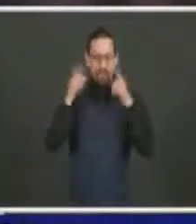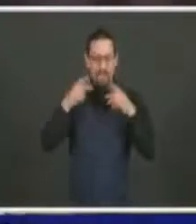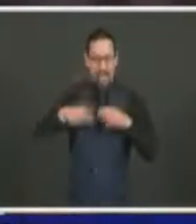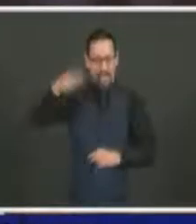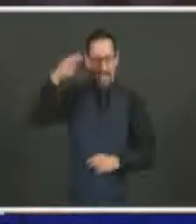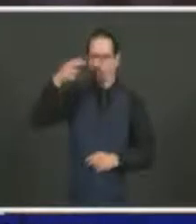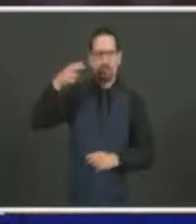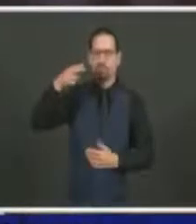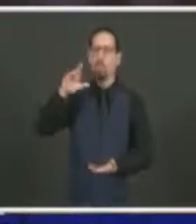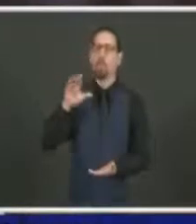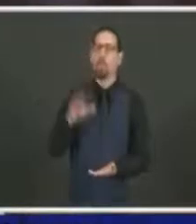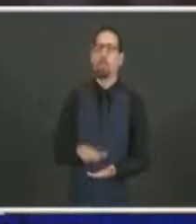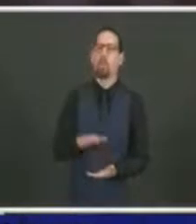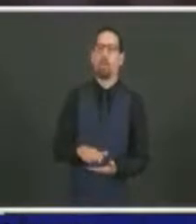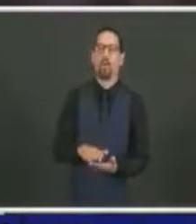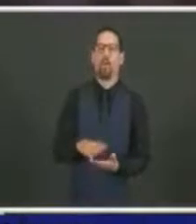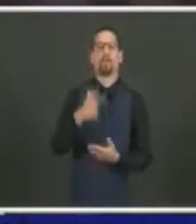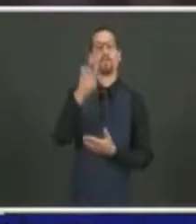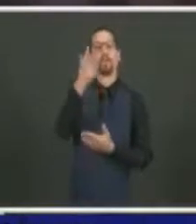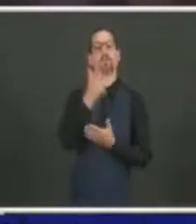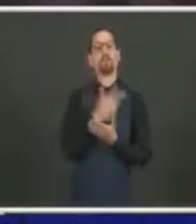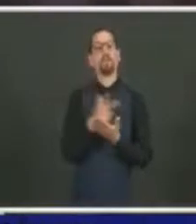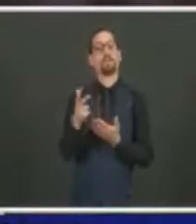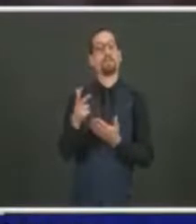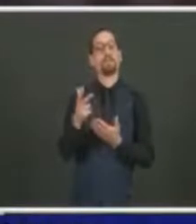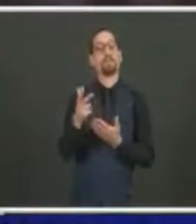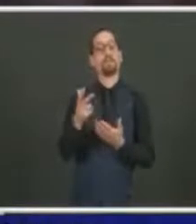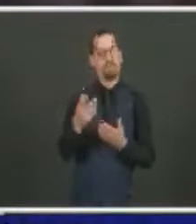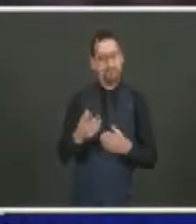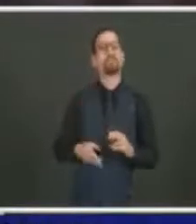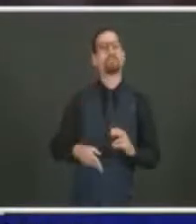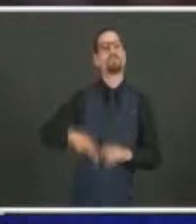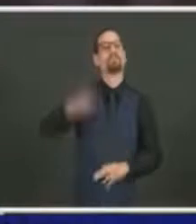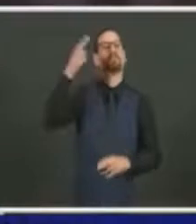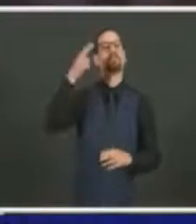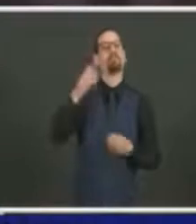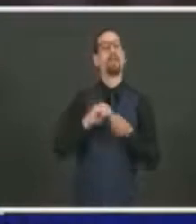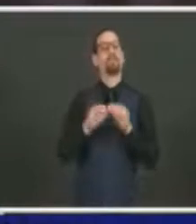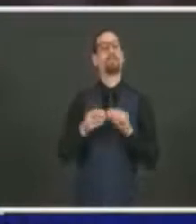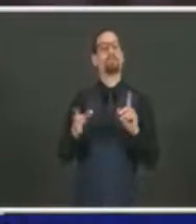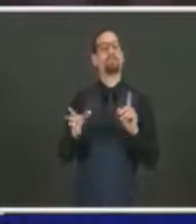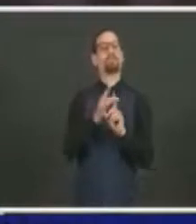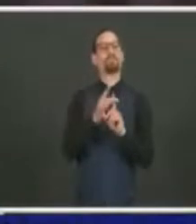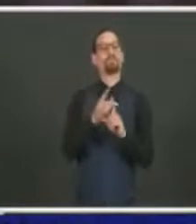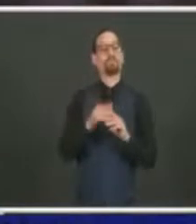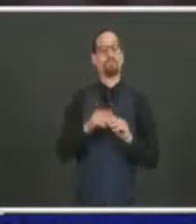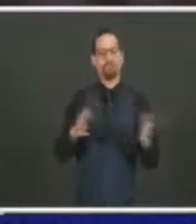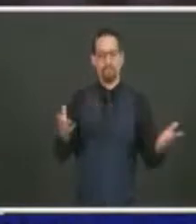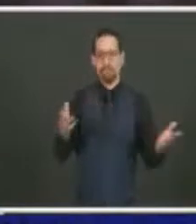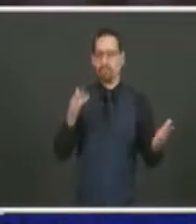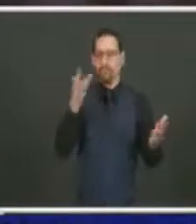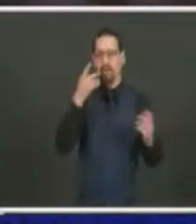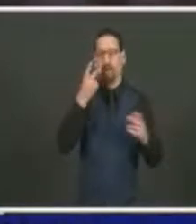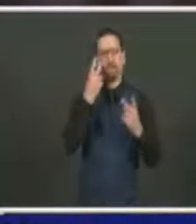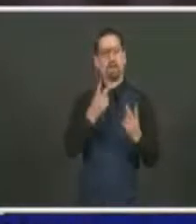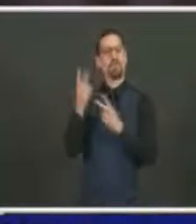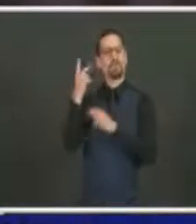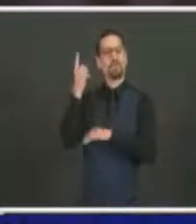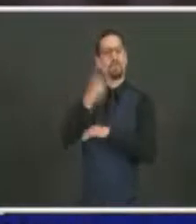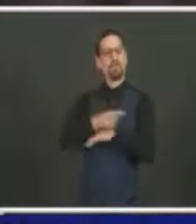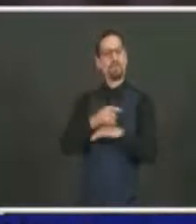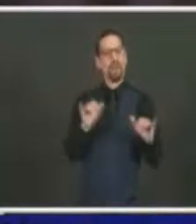spikes. Same thing in Texas with Memorial Day. County by county, you are seeing issues with